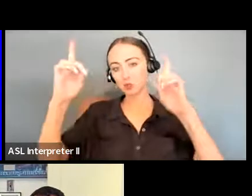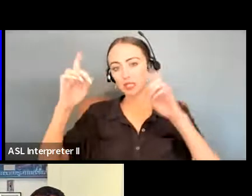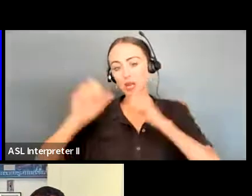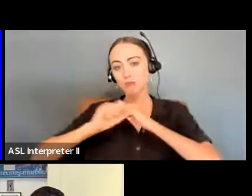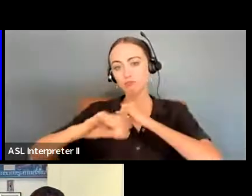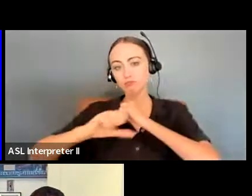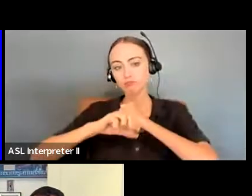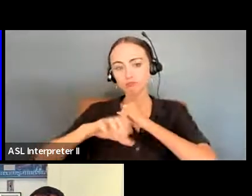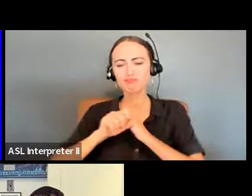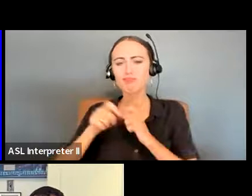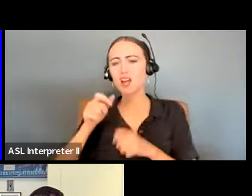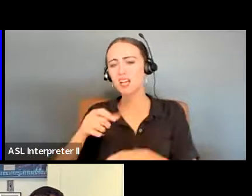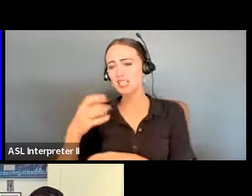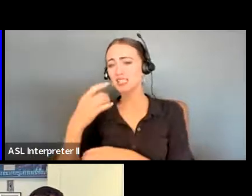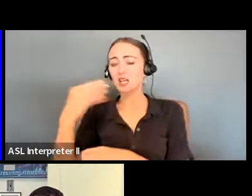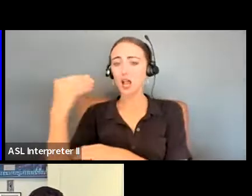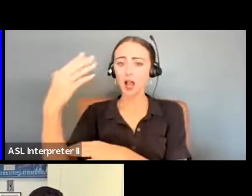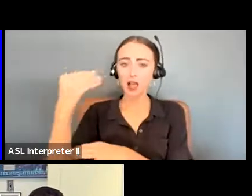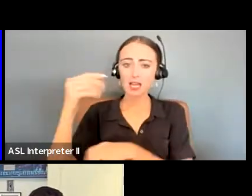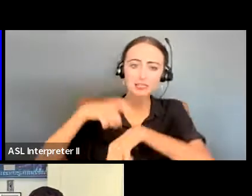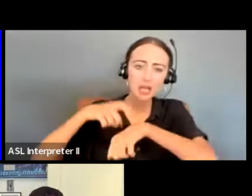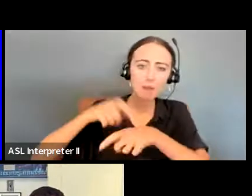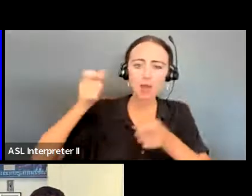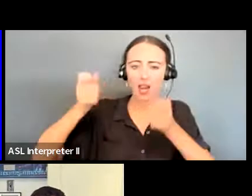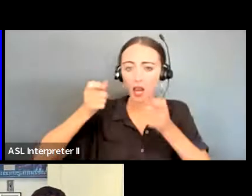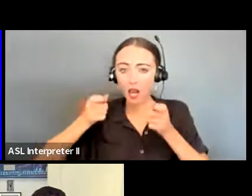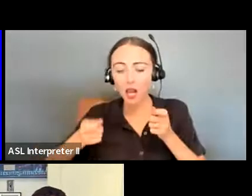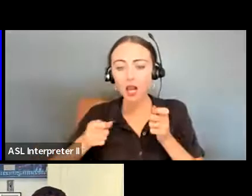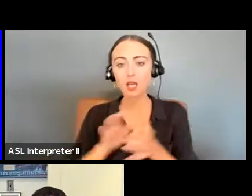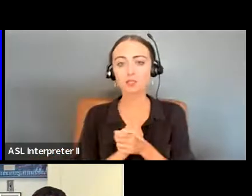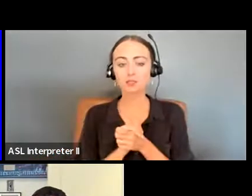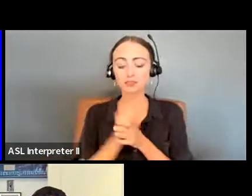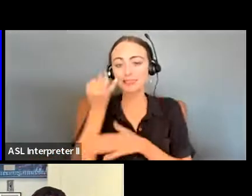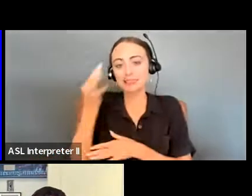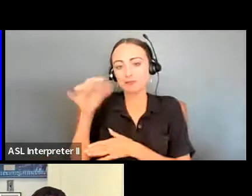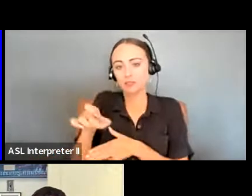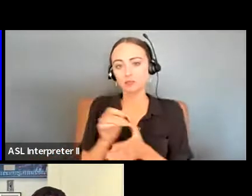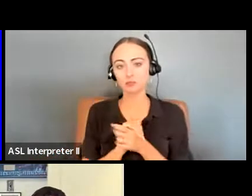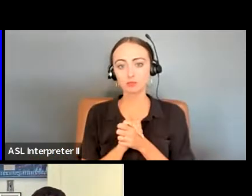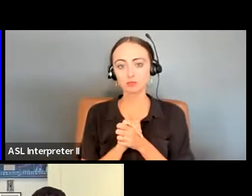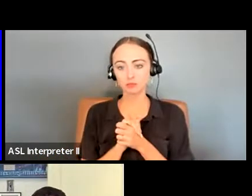adjust signal timing and make other infrastructure changes as needed.